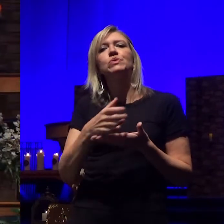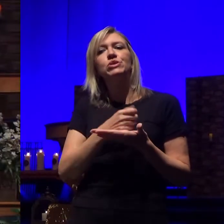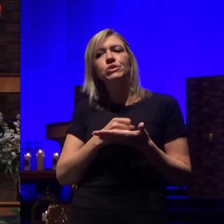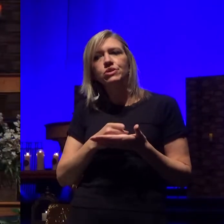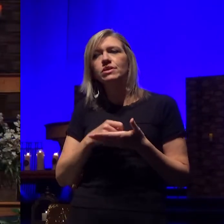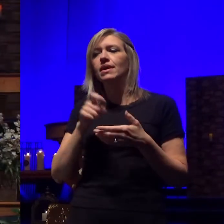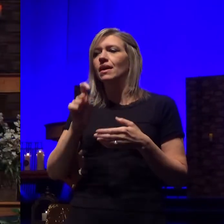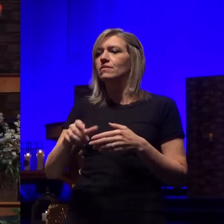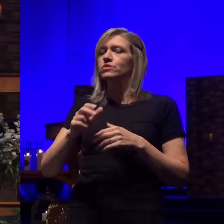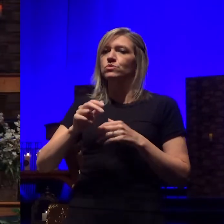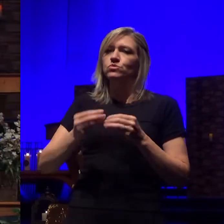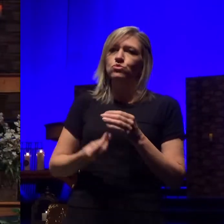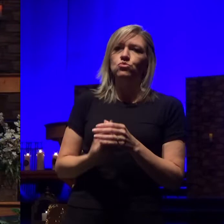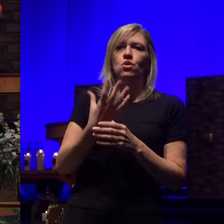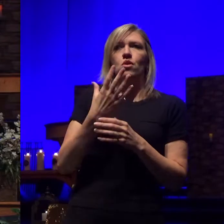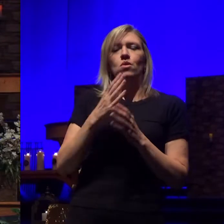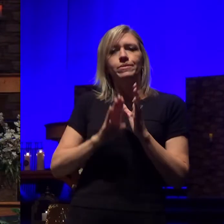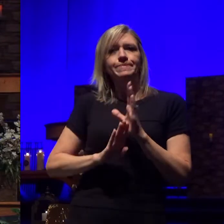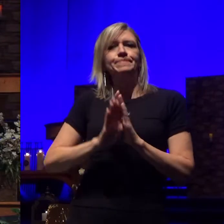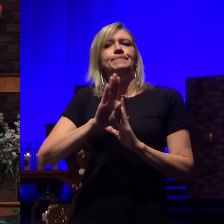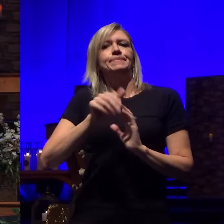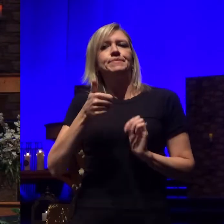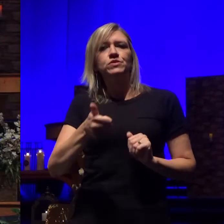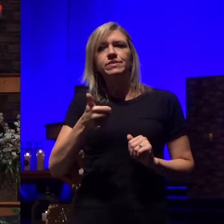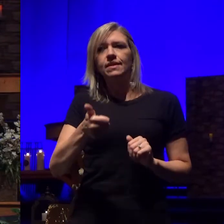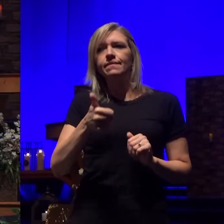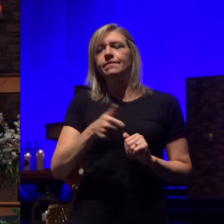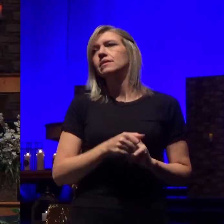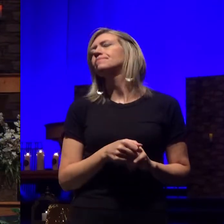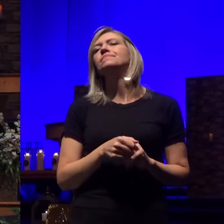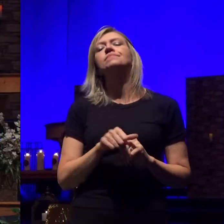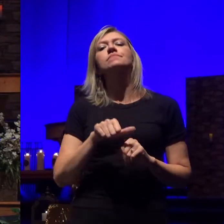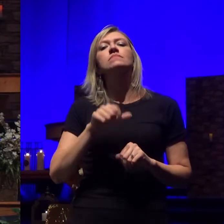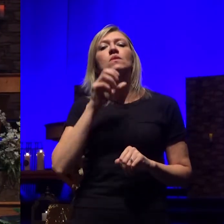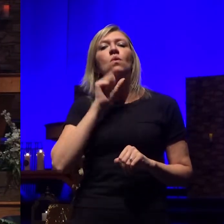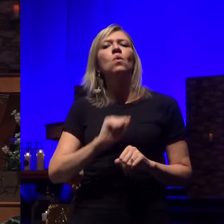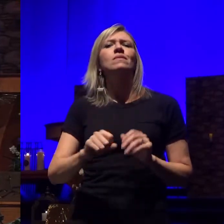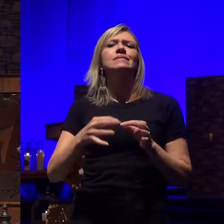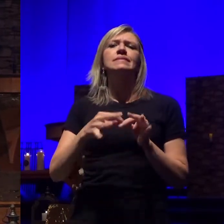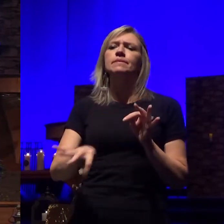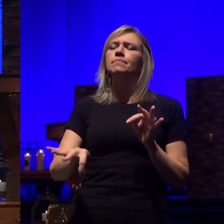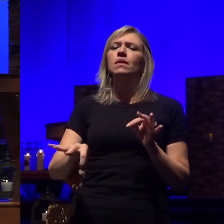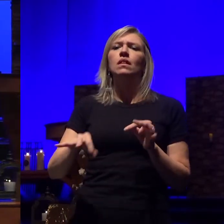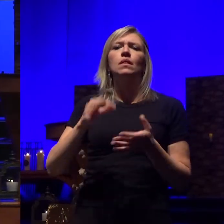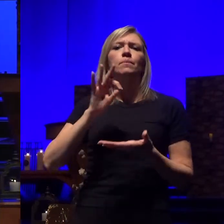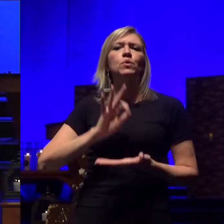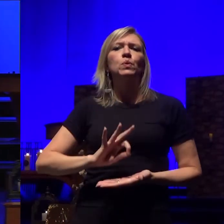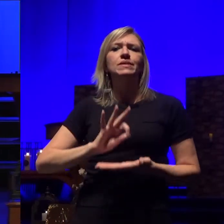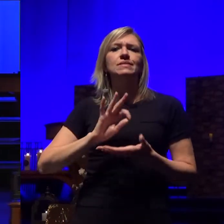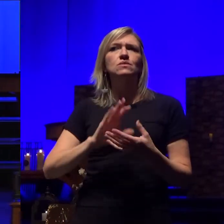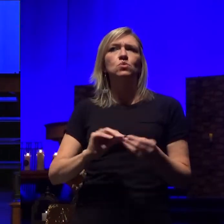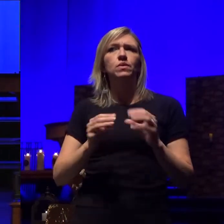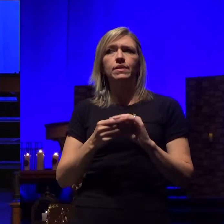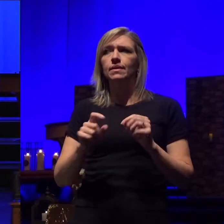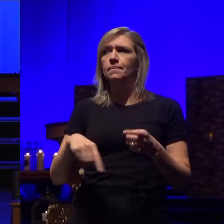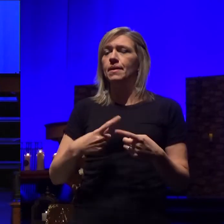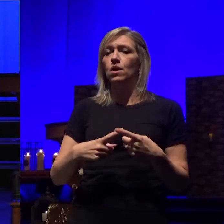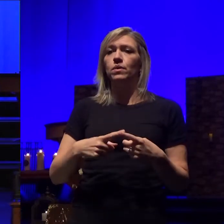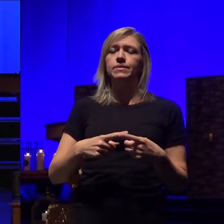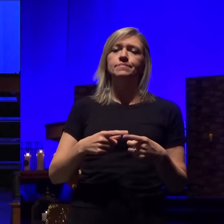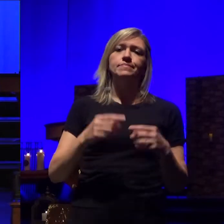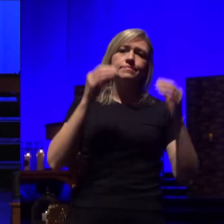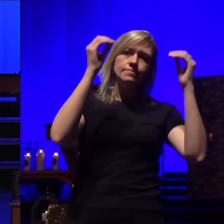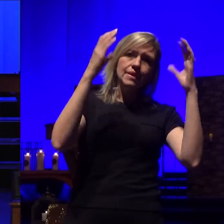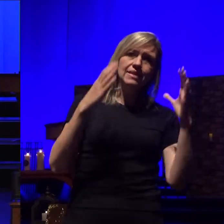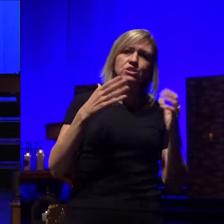earn and grow and cultivate yourself. There's an old simple Buddhist story about a master and his student,